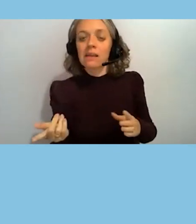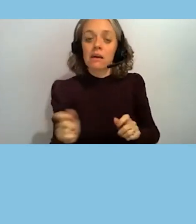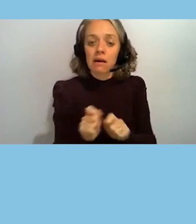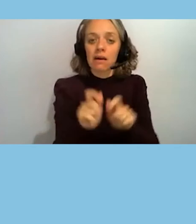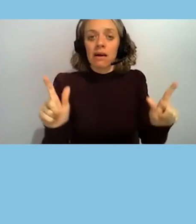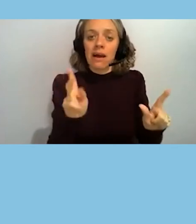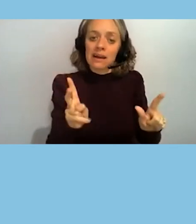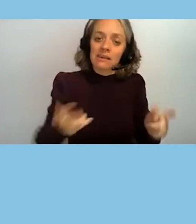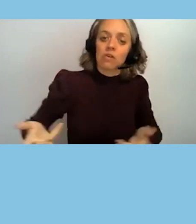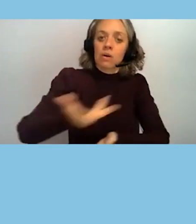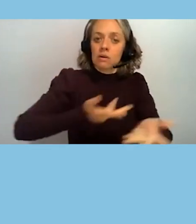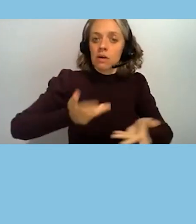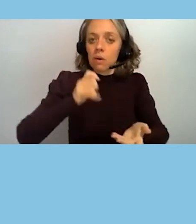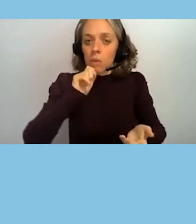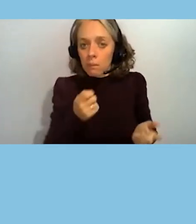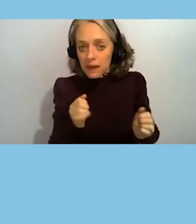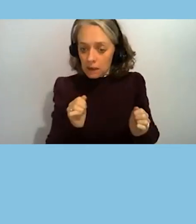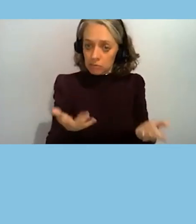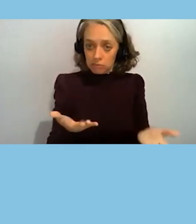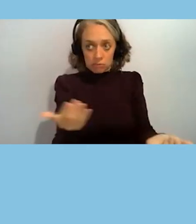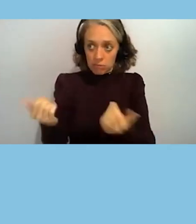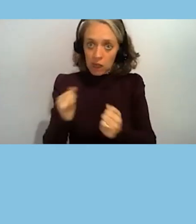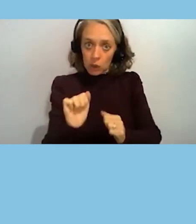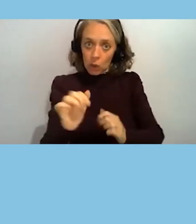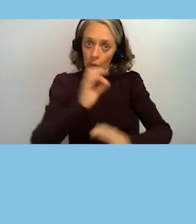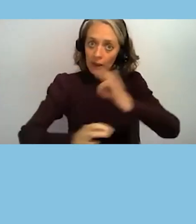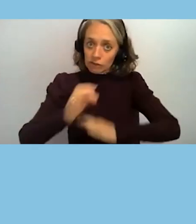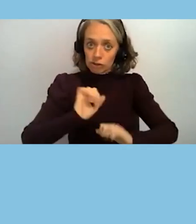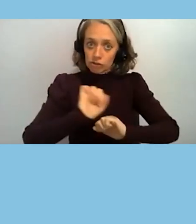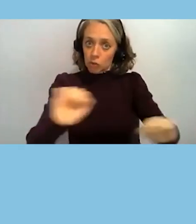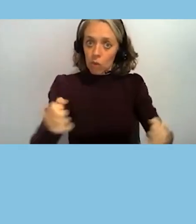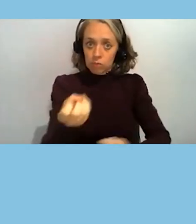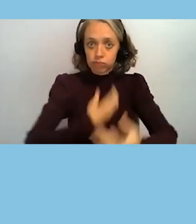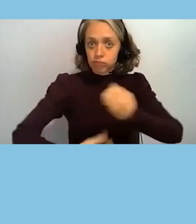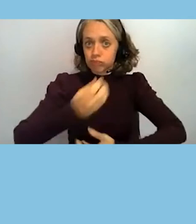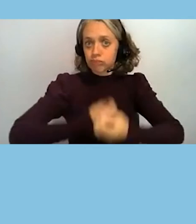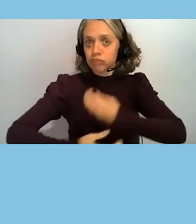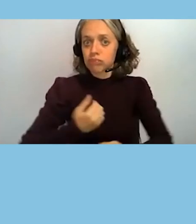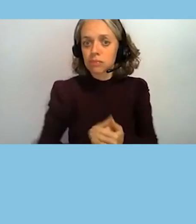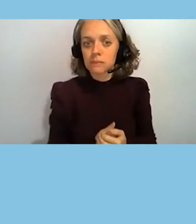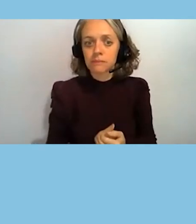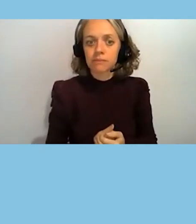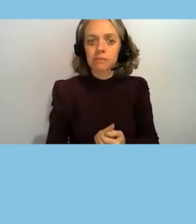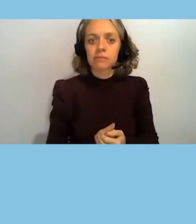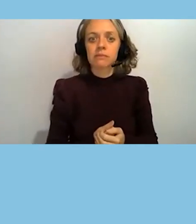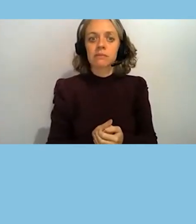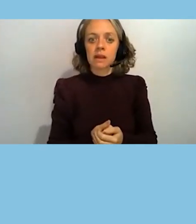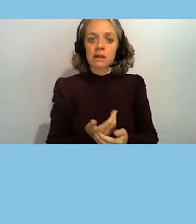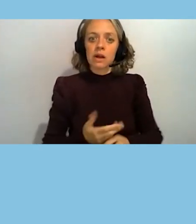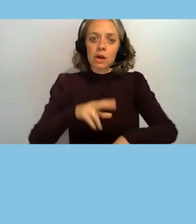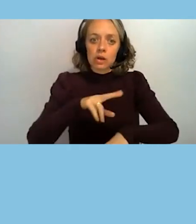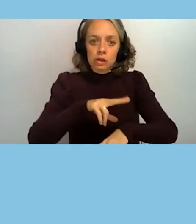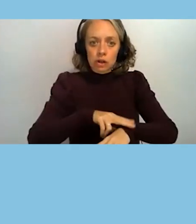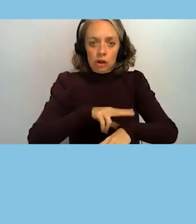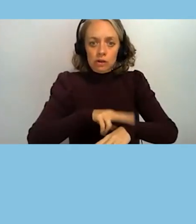we'll be open then to your questions and really keen for your contributions. Dr. Tanya Titchkosky is a